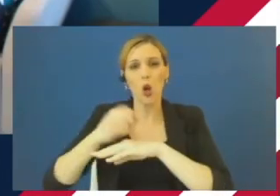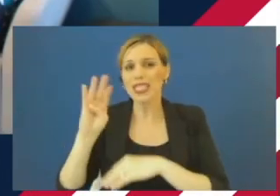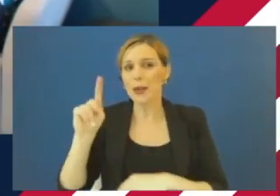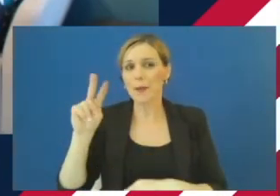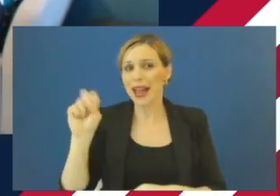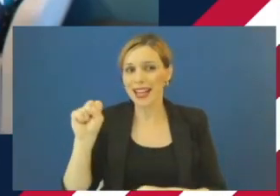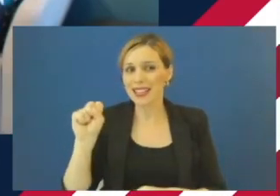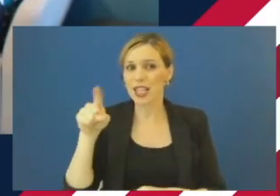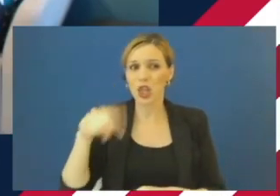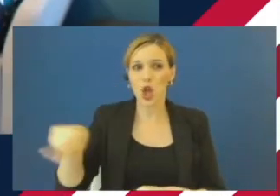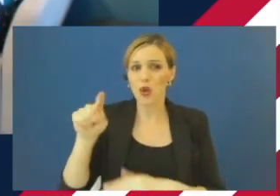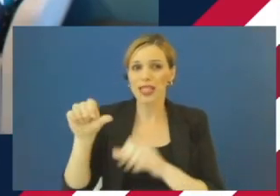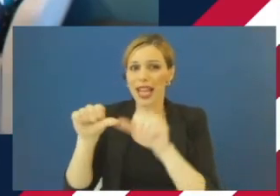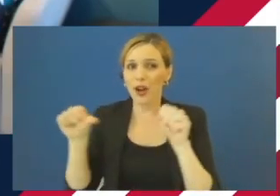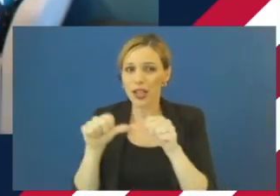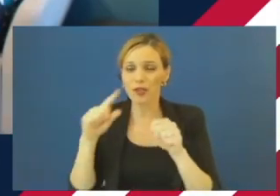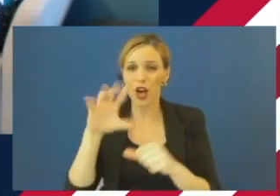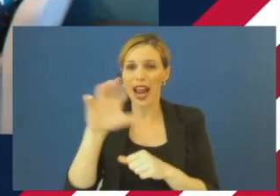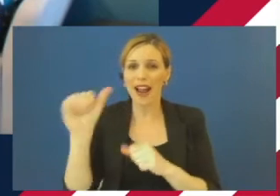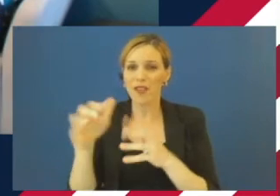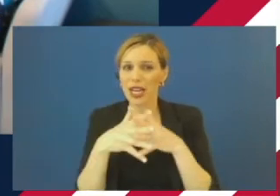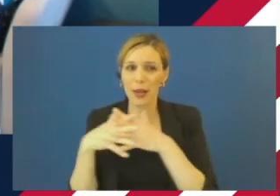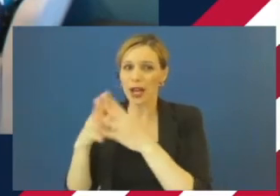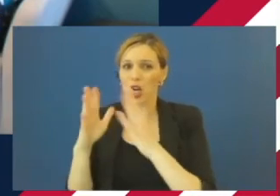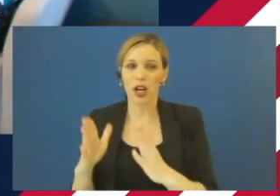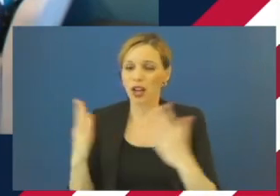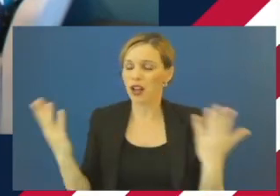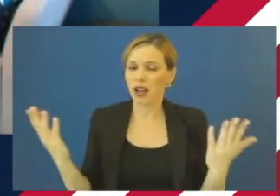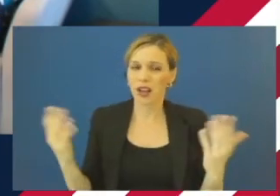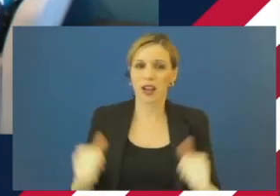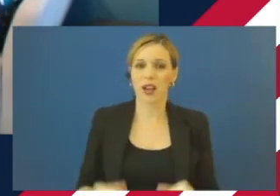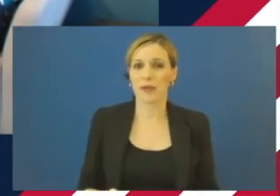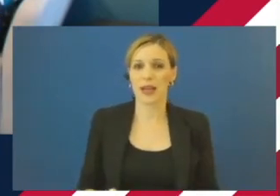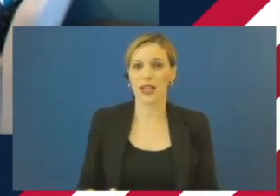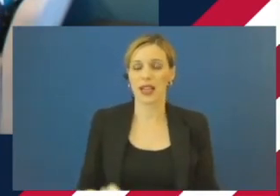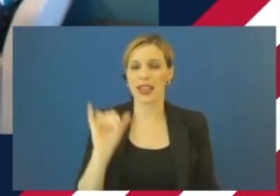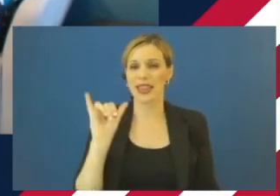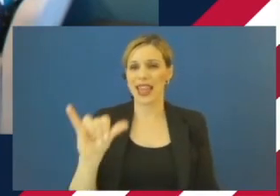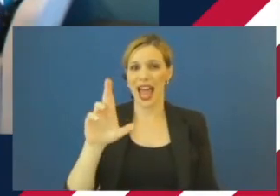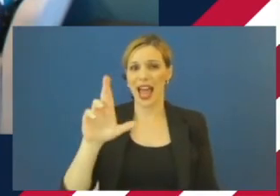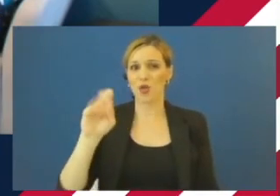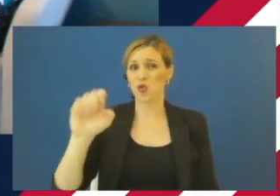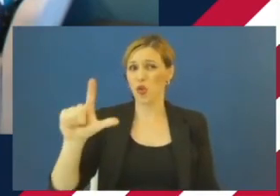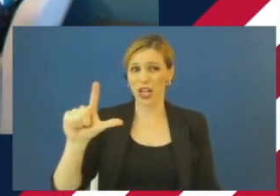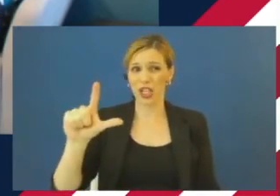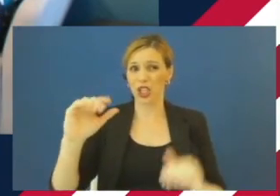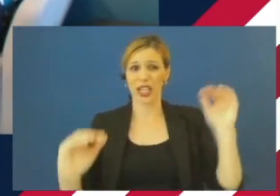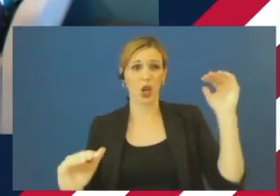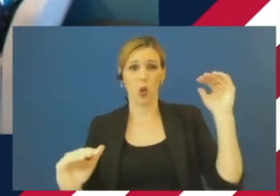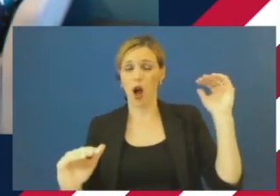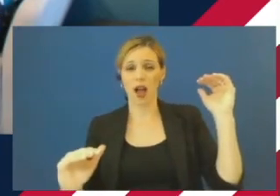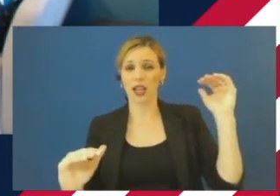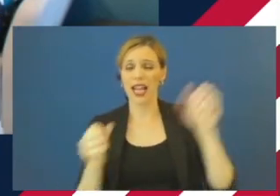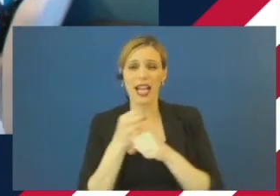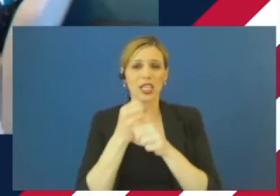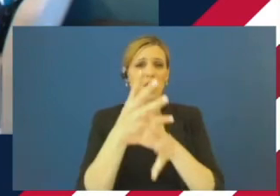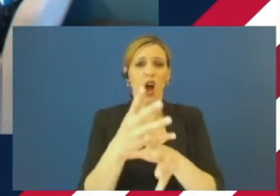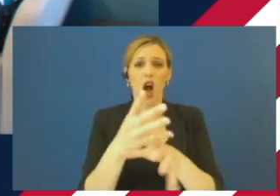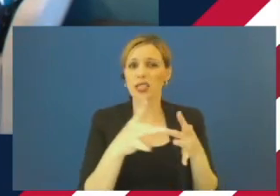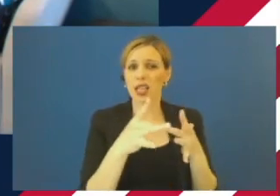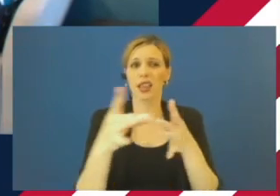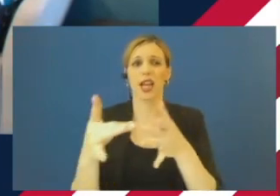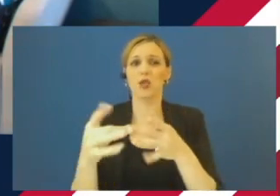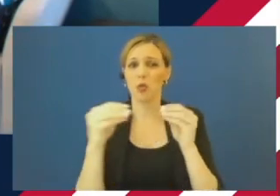racialized legacy that has created residential segregation. And